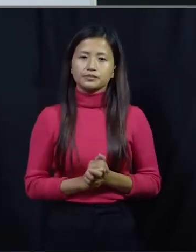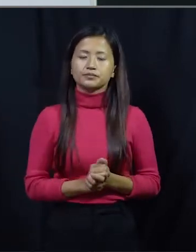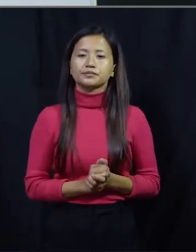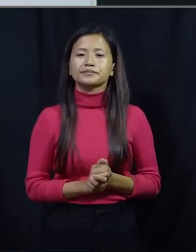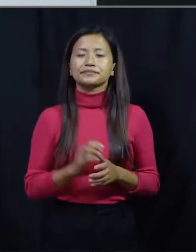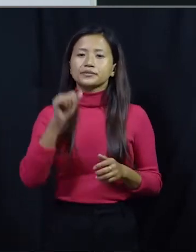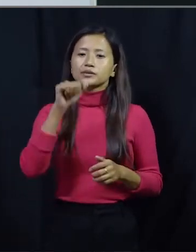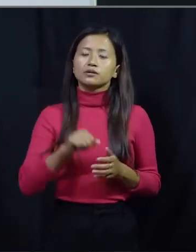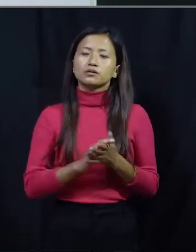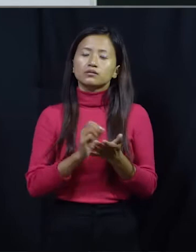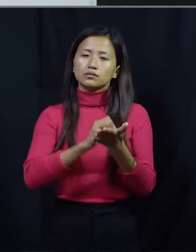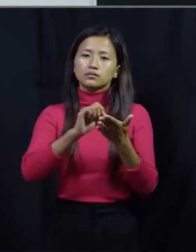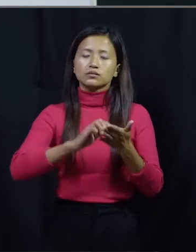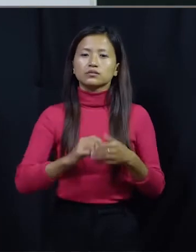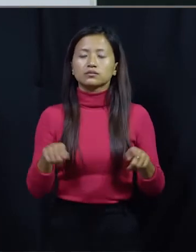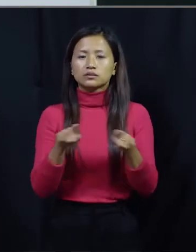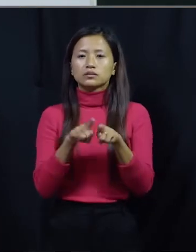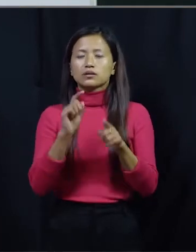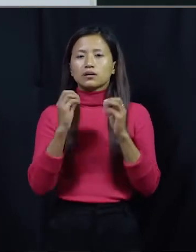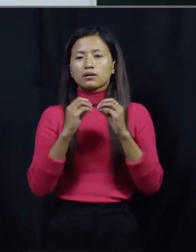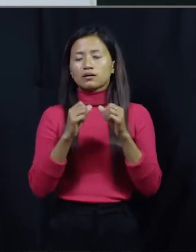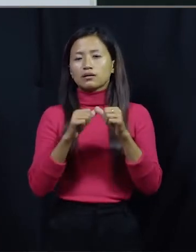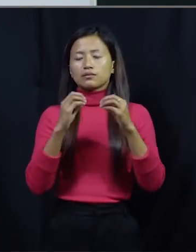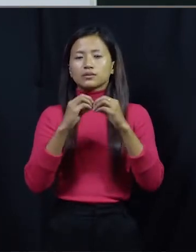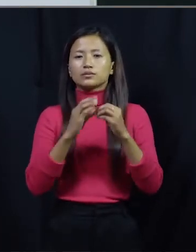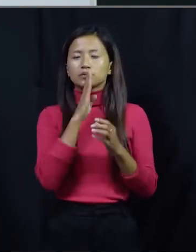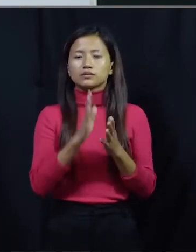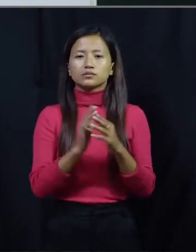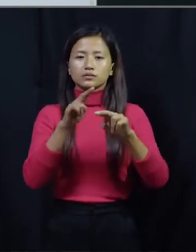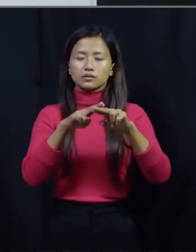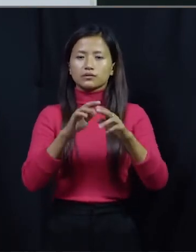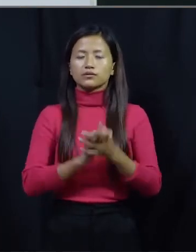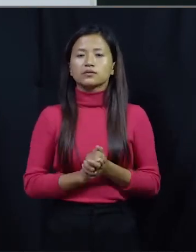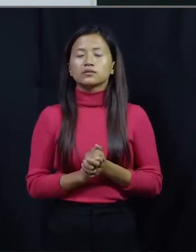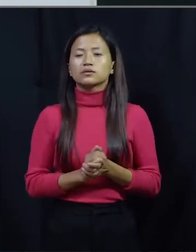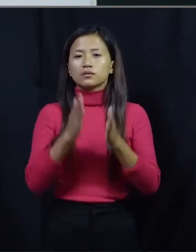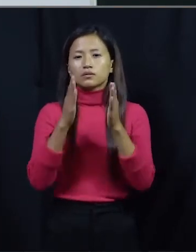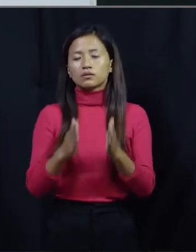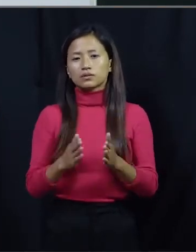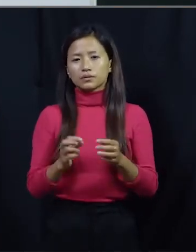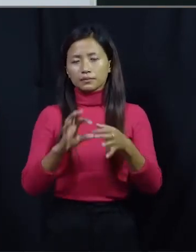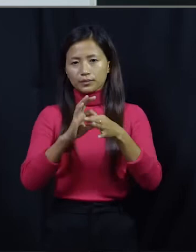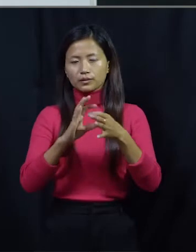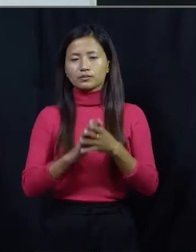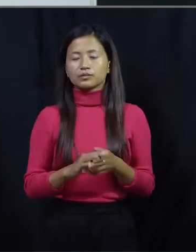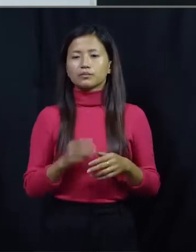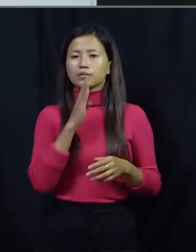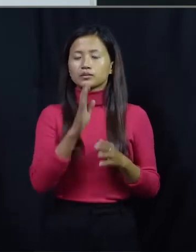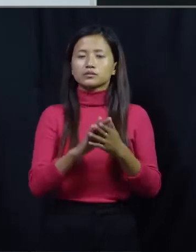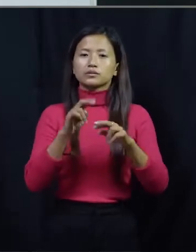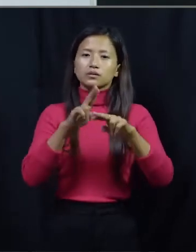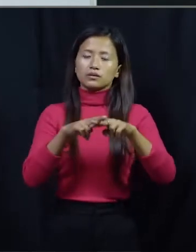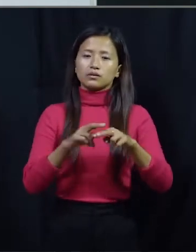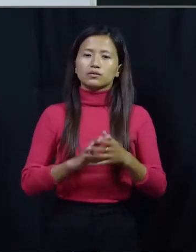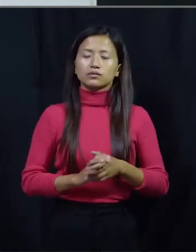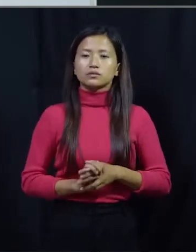And we can write this one as AB belongs to F. This ordered pair belongs to F. That is, it is working,